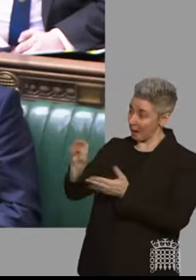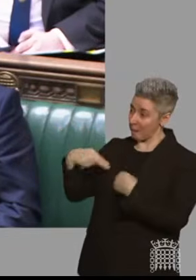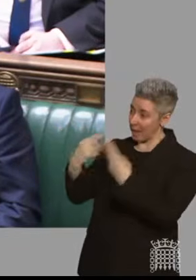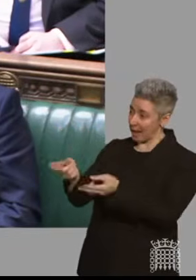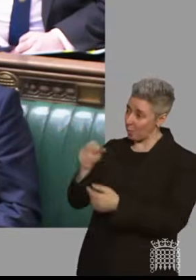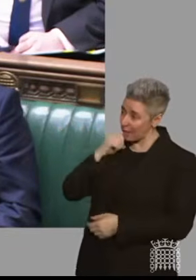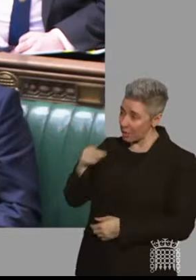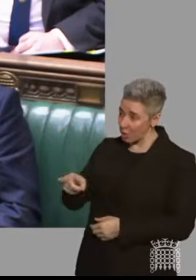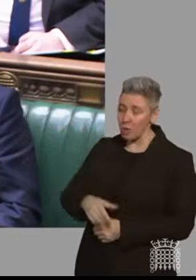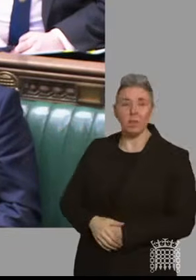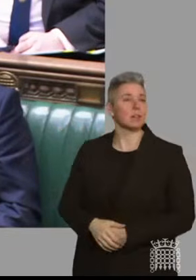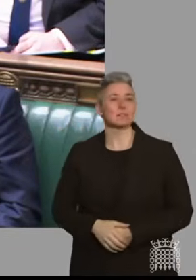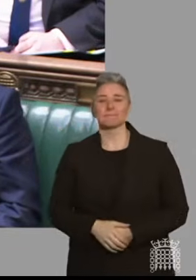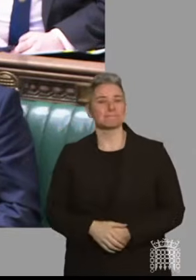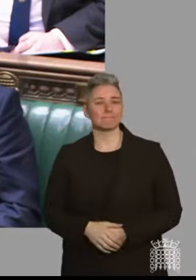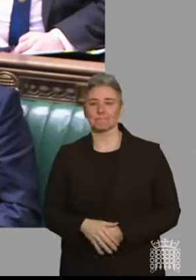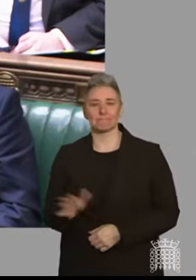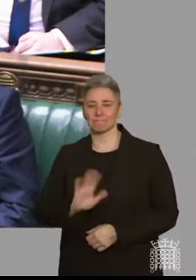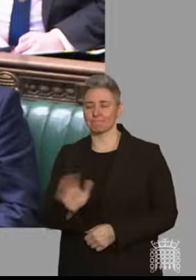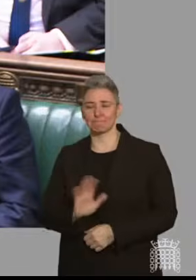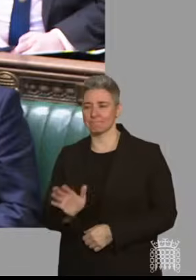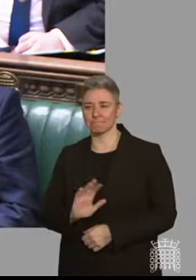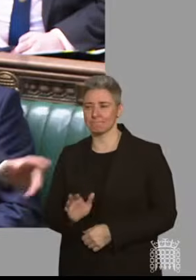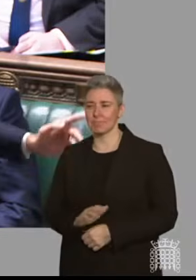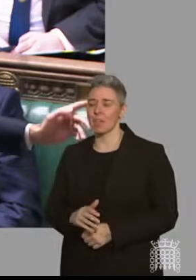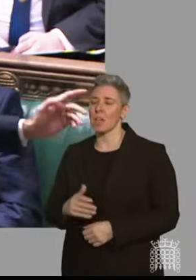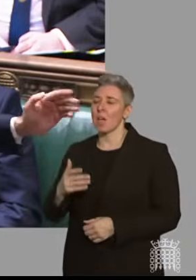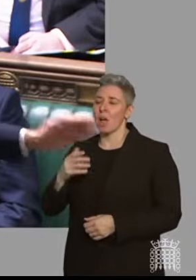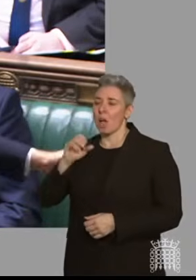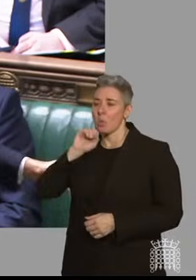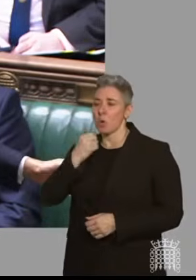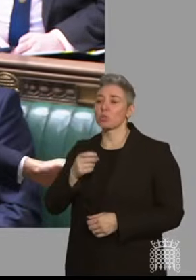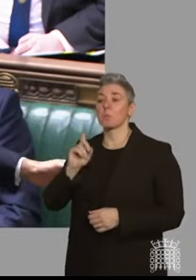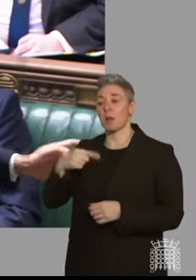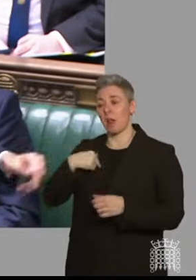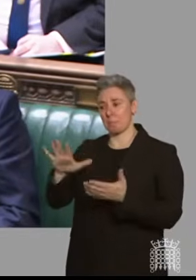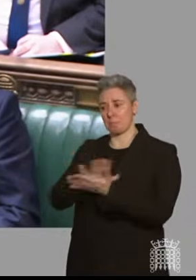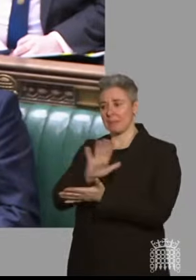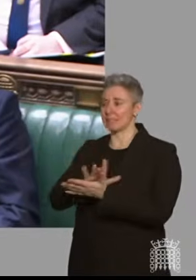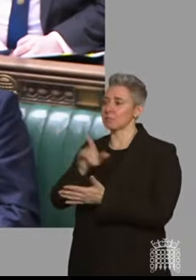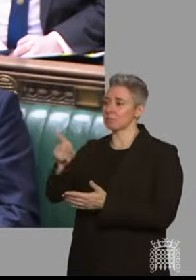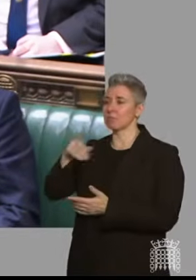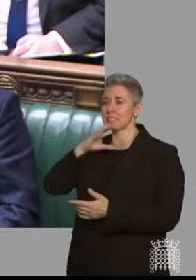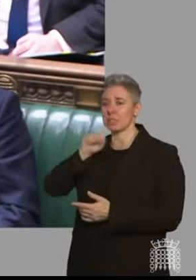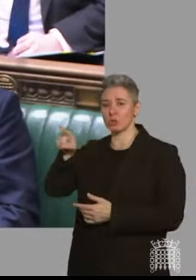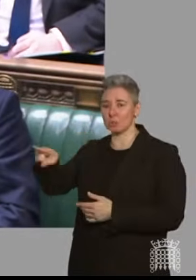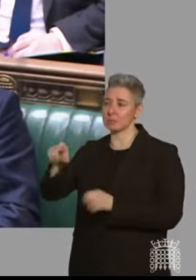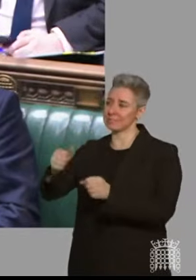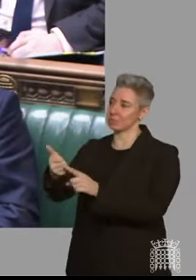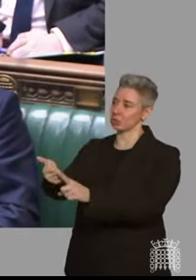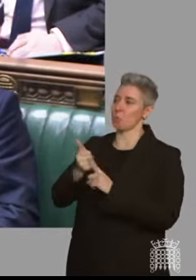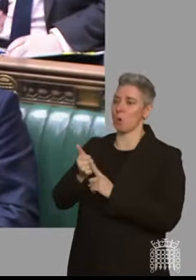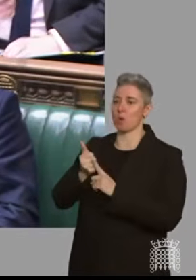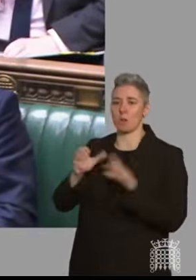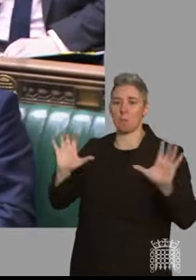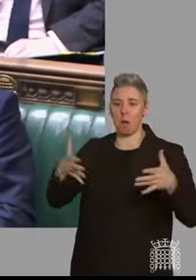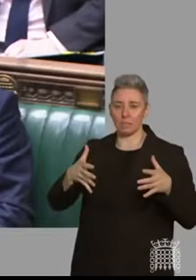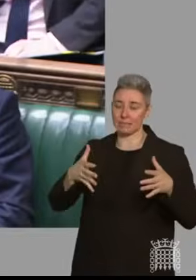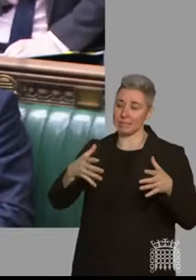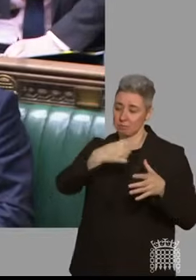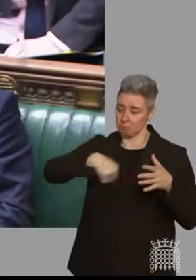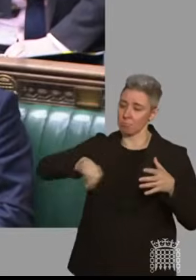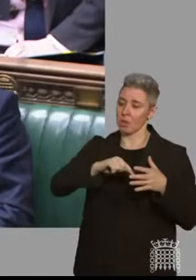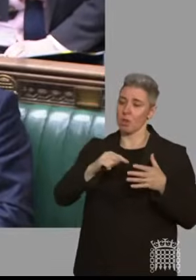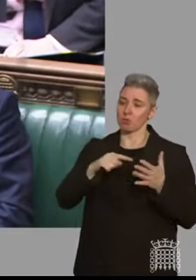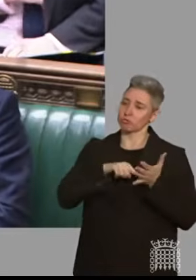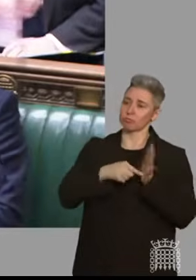pleased that the gentleman is supporting a party that represents one of the most diverse governments in this country's history, led by this country's first